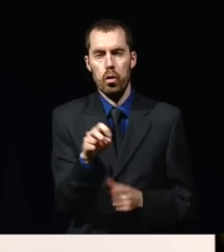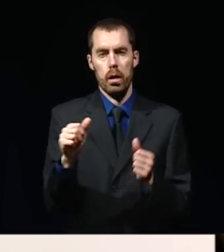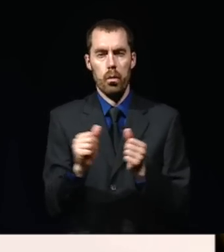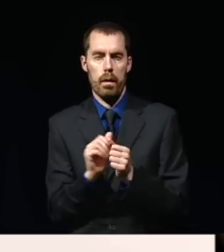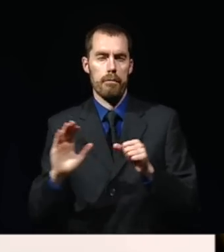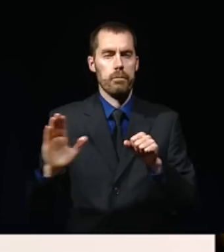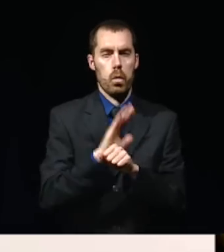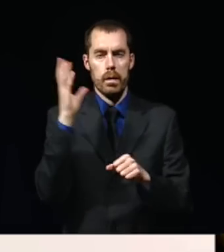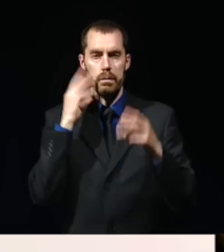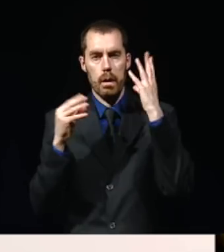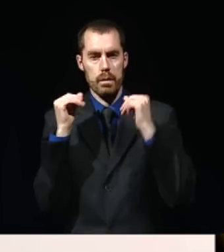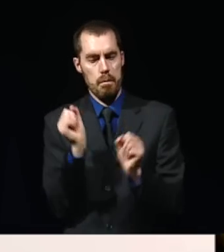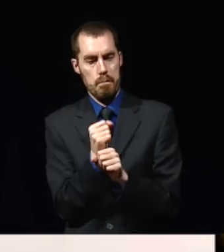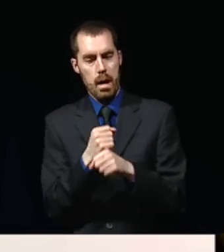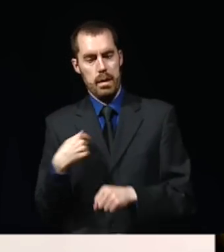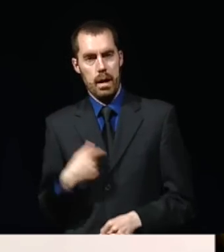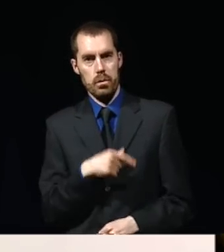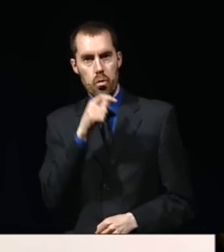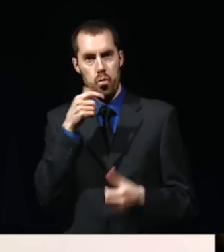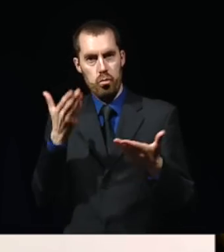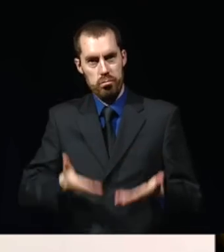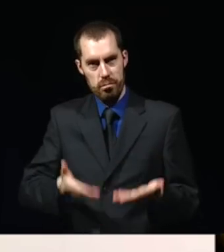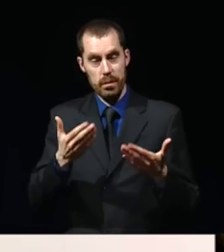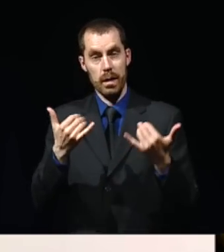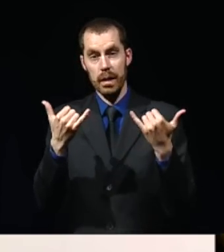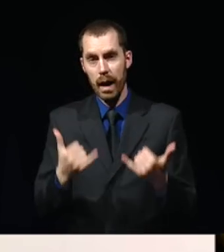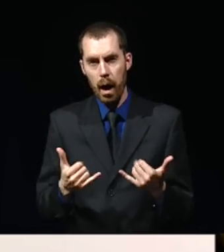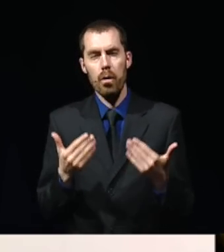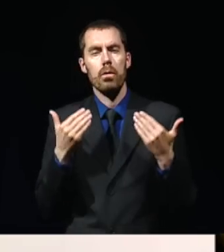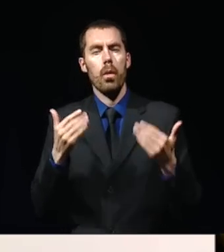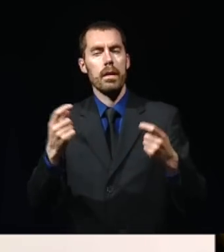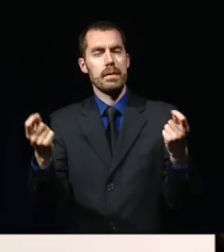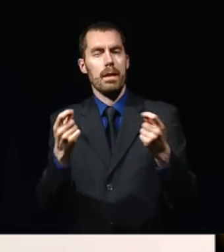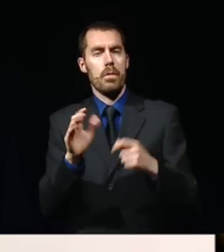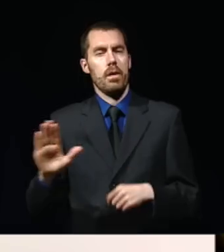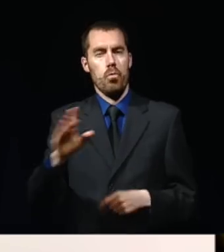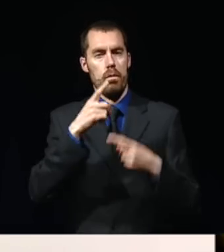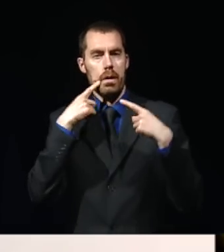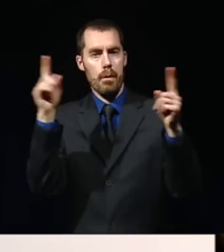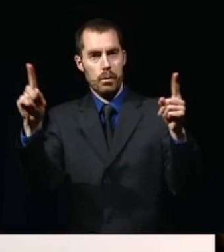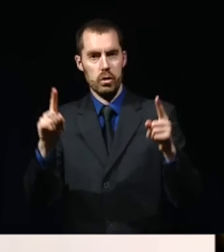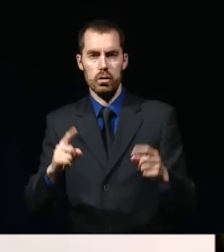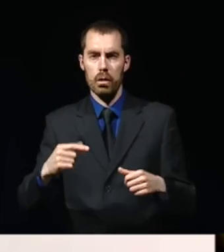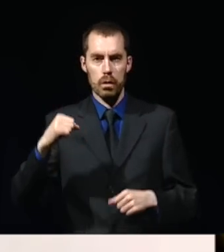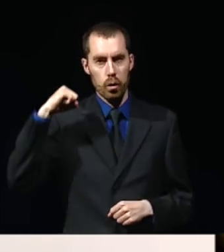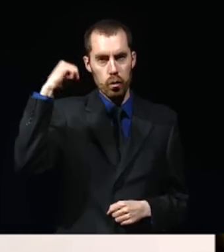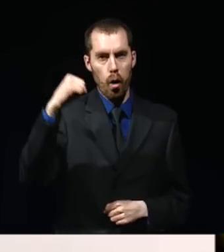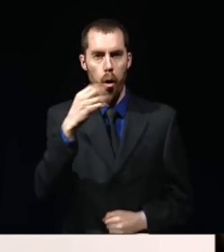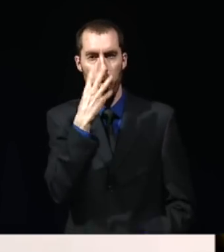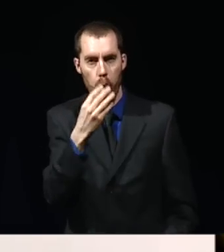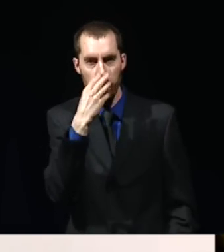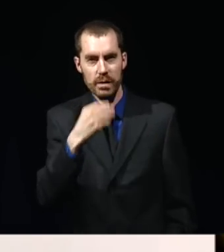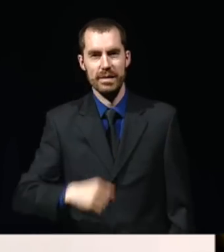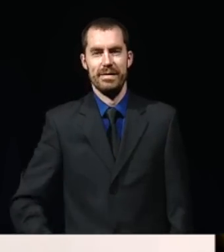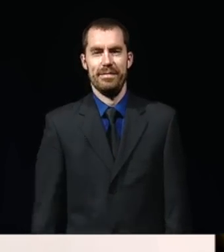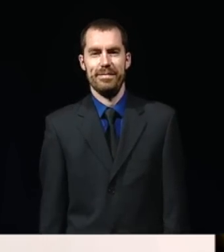are. Now, it's time to celebrate what your accomplishments and where you're headed. Let's go Wolves!